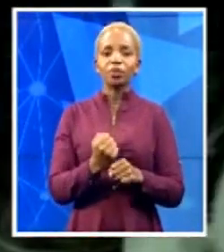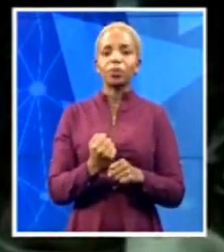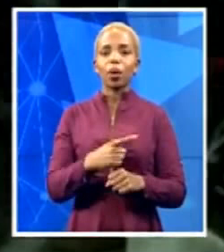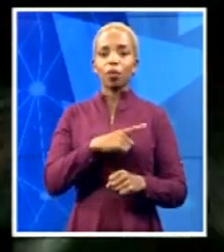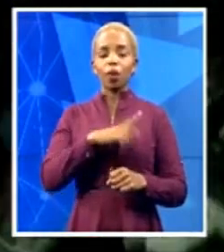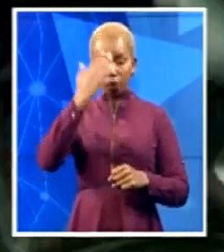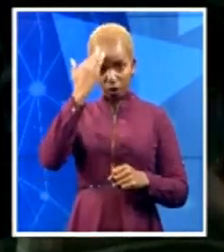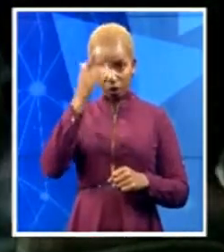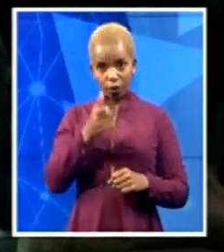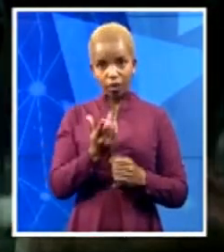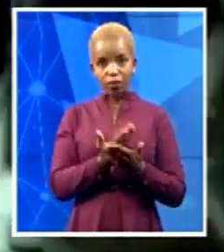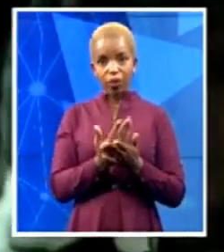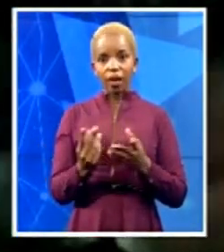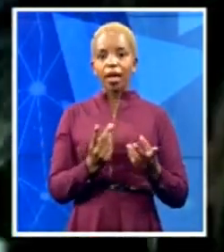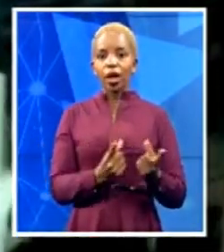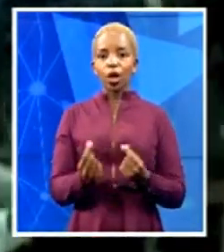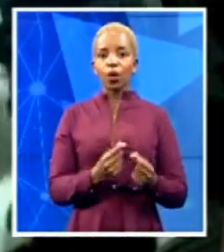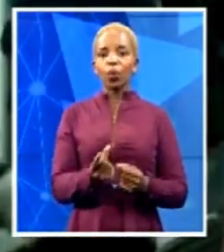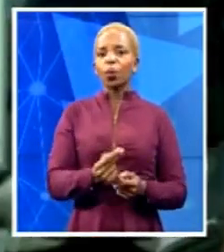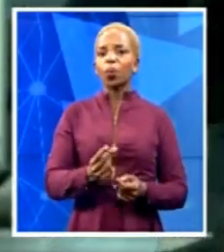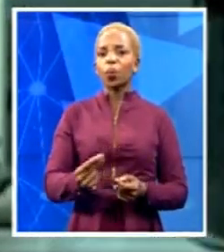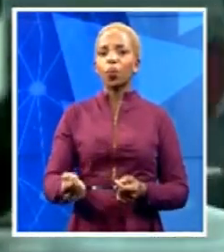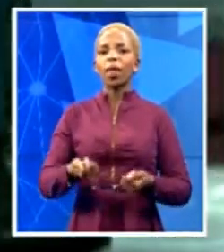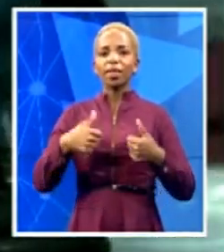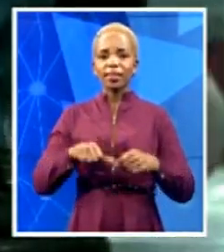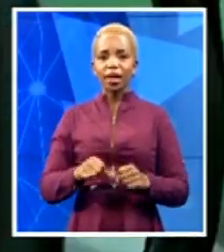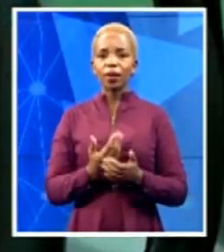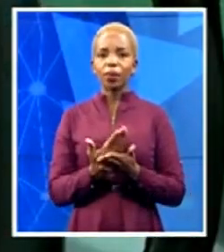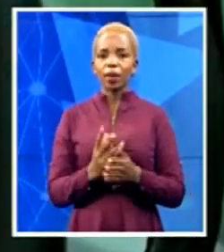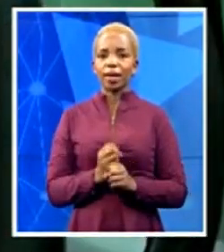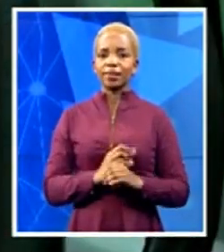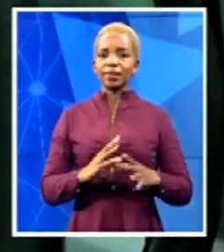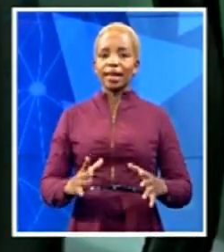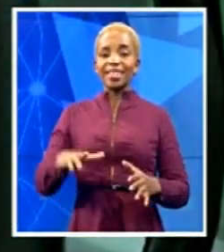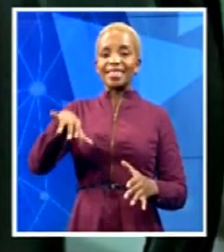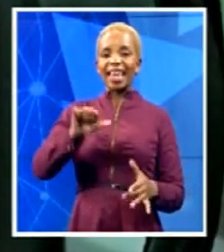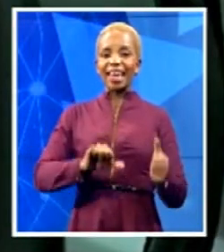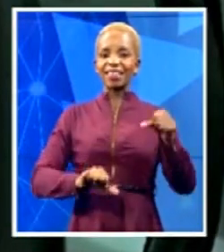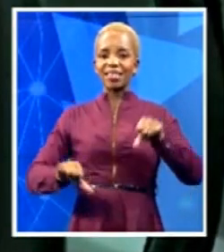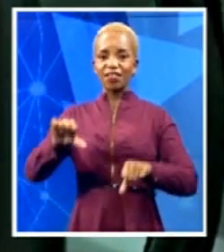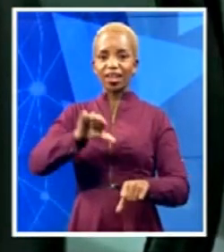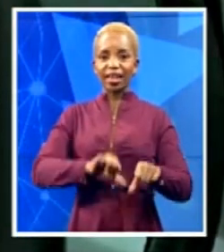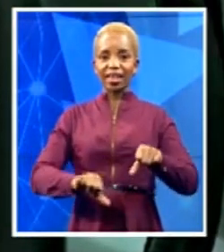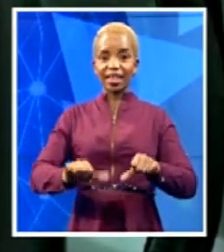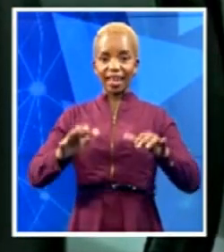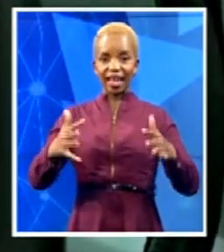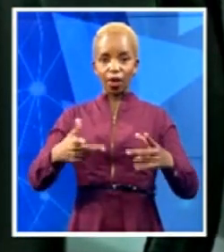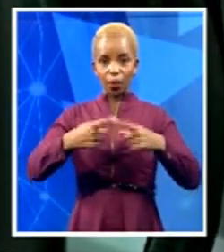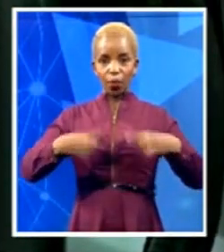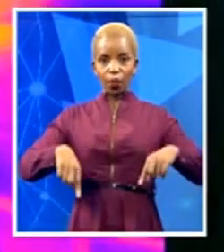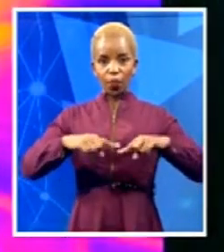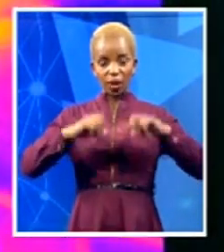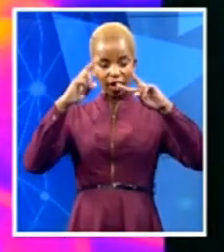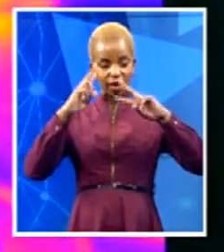investigating scientifically, not just theoretically, with practical steps of how do you want to go back to work and protect the public from